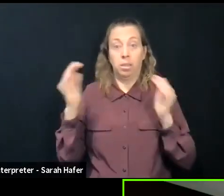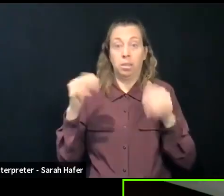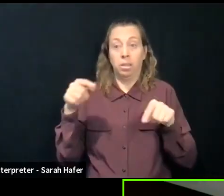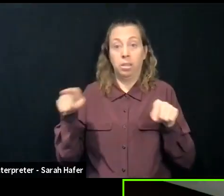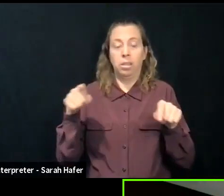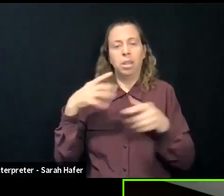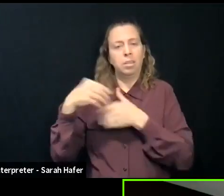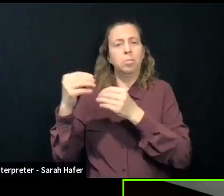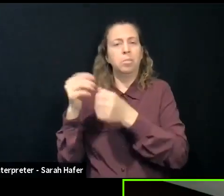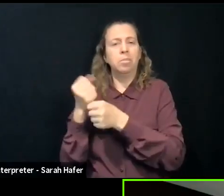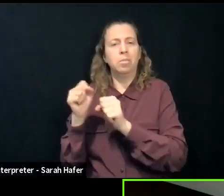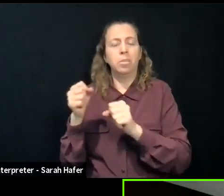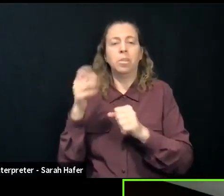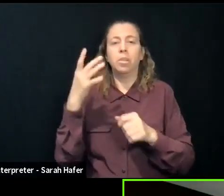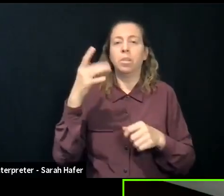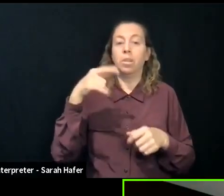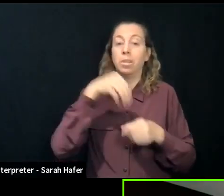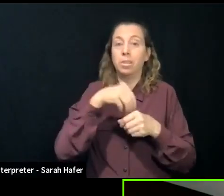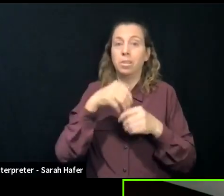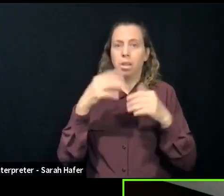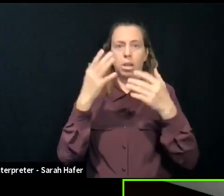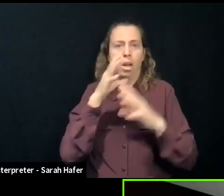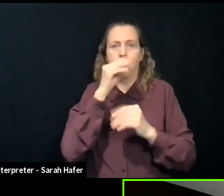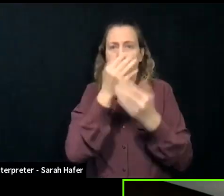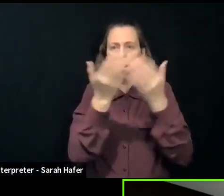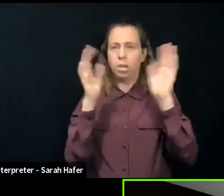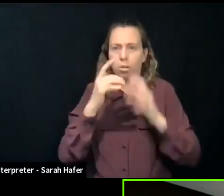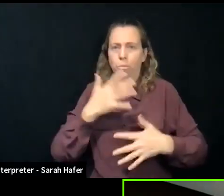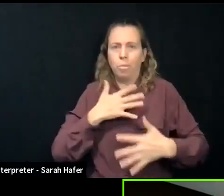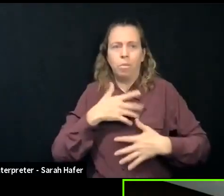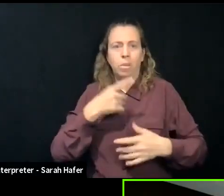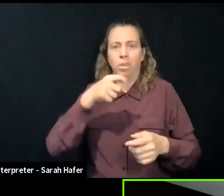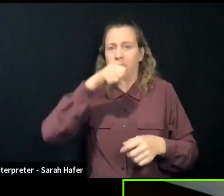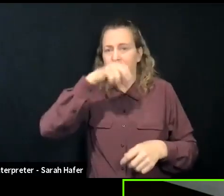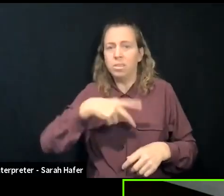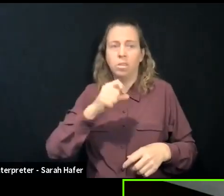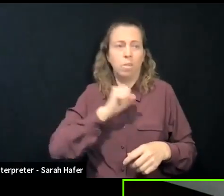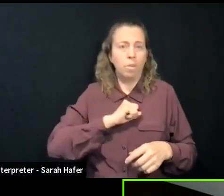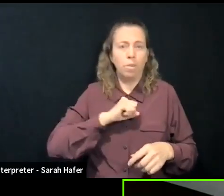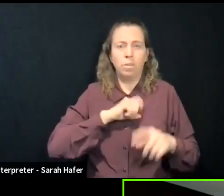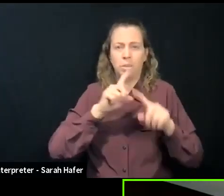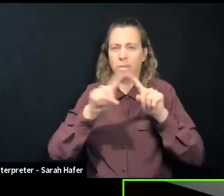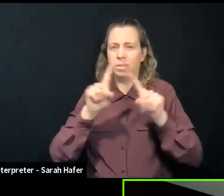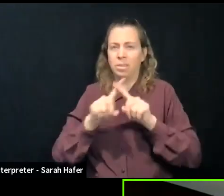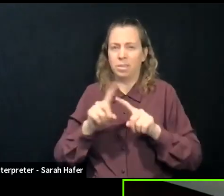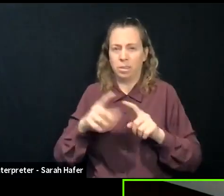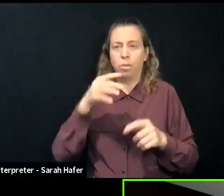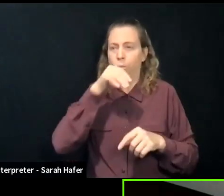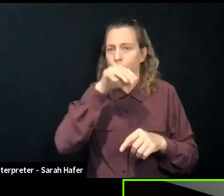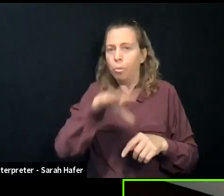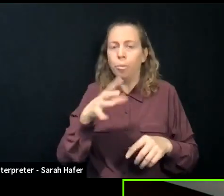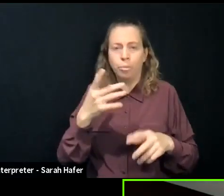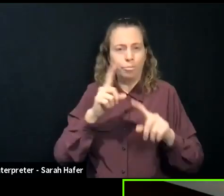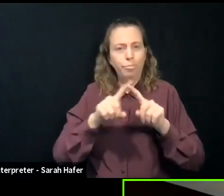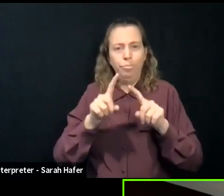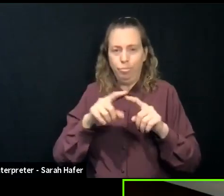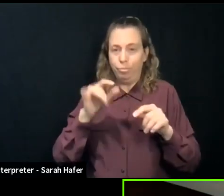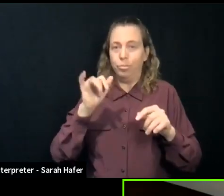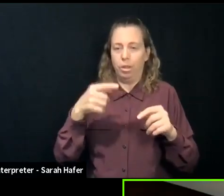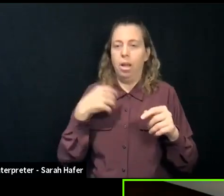breathe, when we speak, when we sneeze, when we cough, we exhale little droplets, and those can